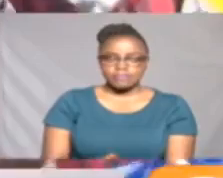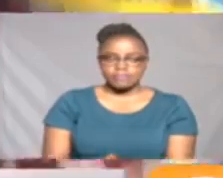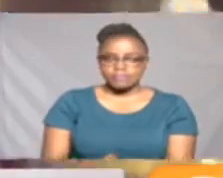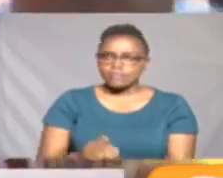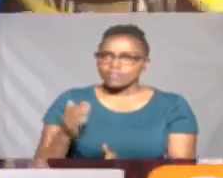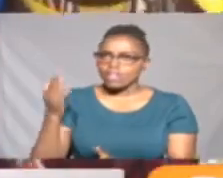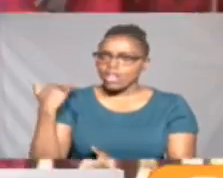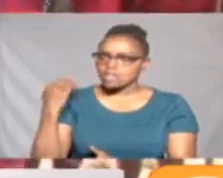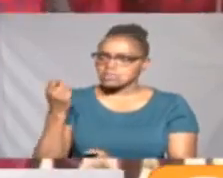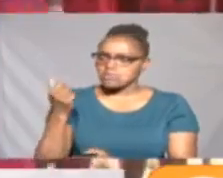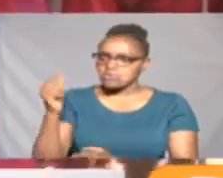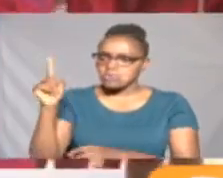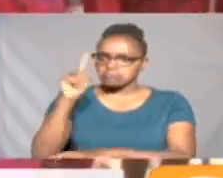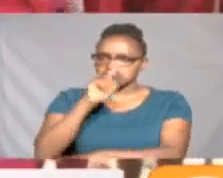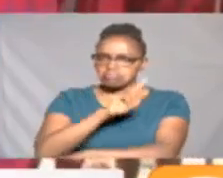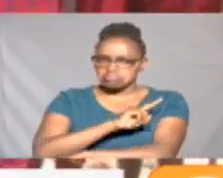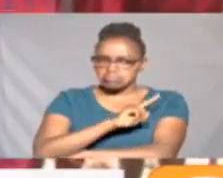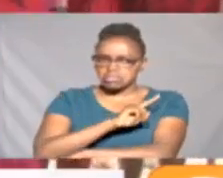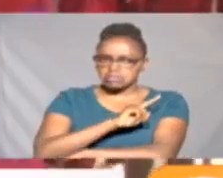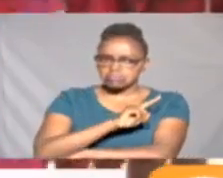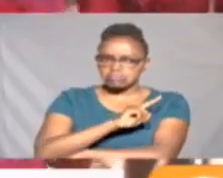For the last few days,